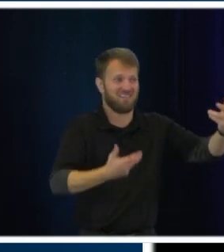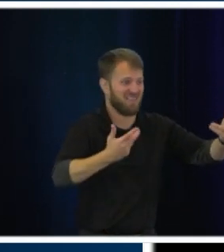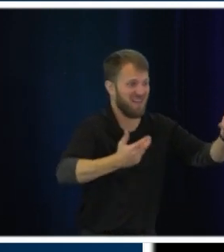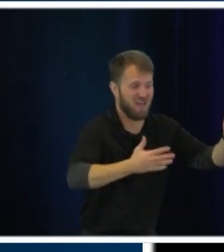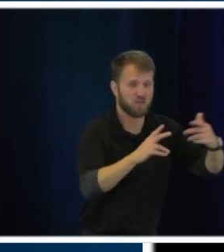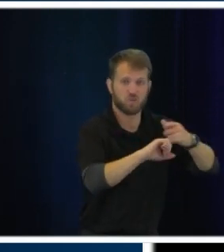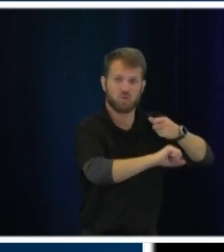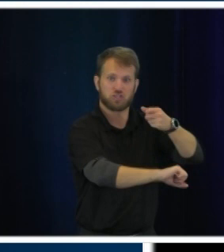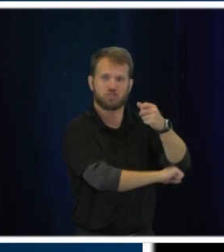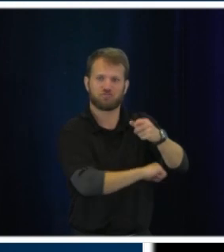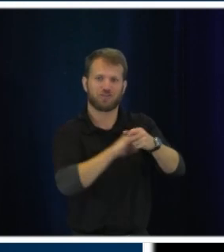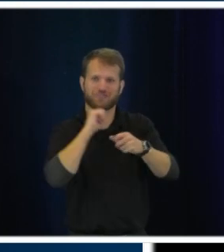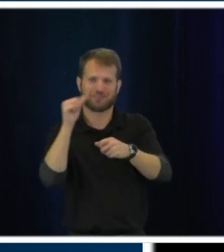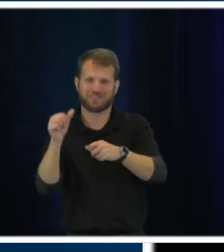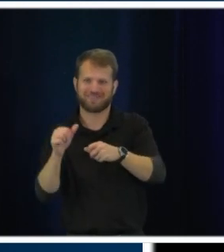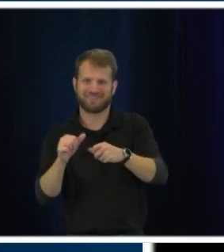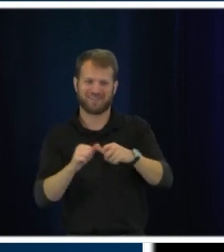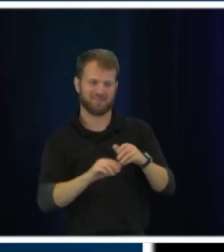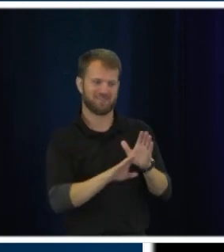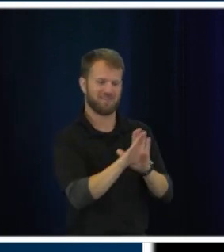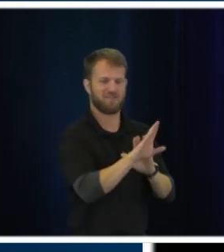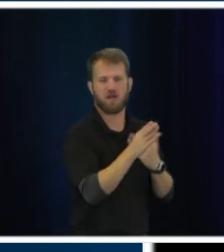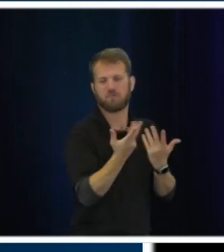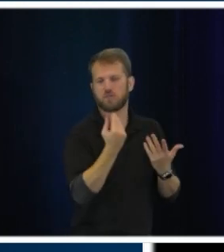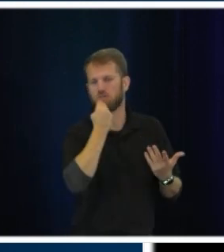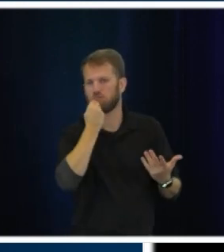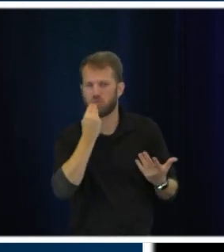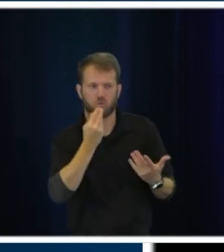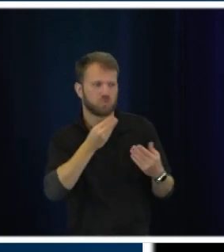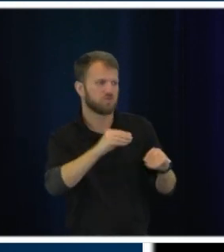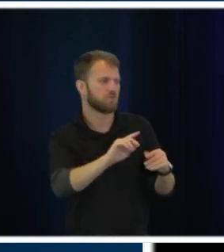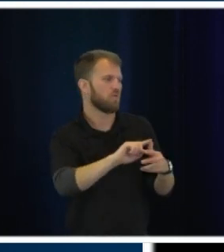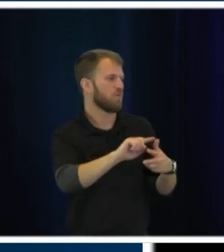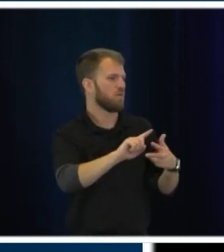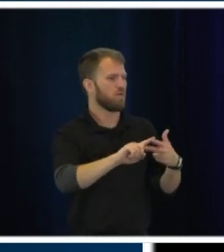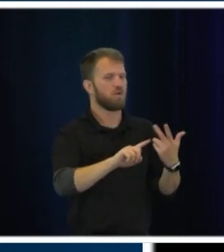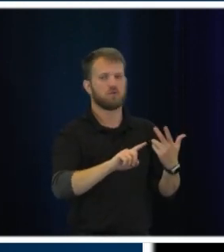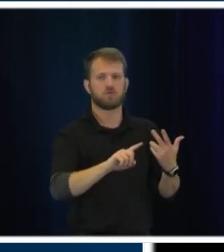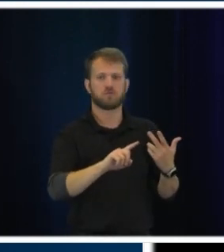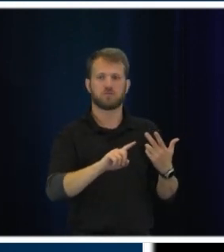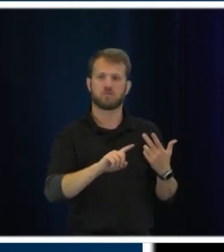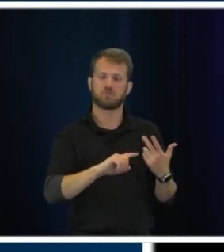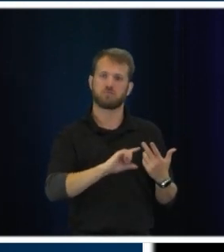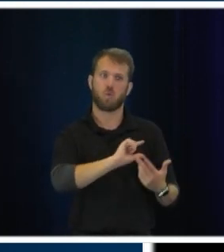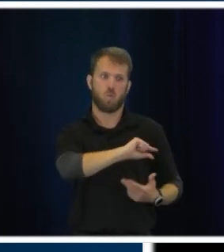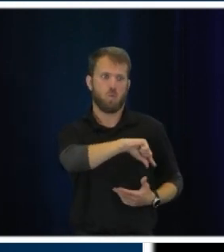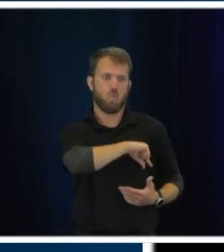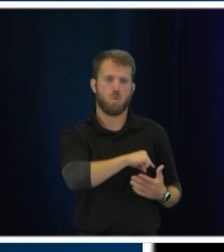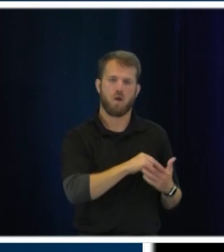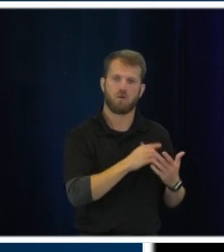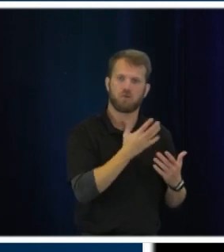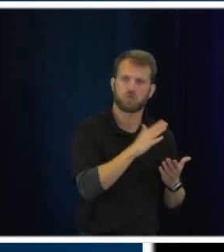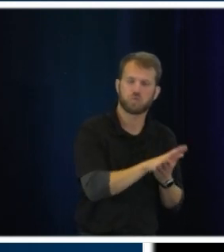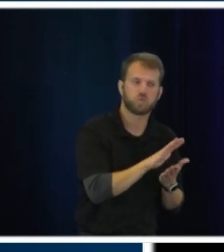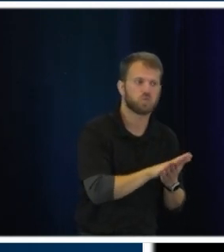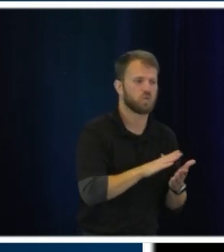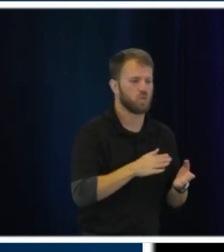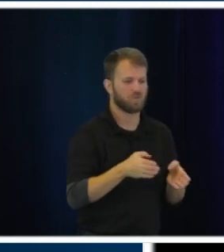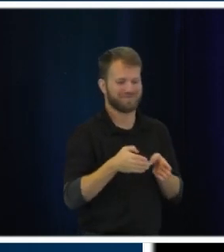infrastructure didn't come into the neighborhoods, whether it be grocery stores, quality schools, good sidewalks,